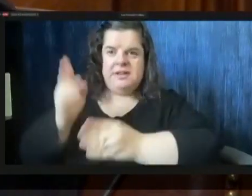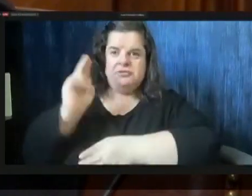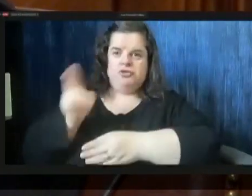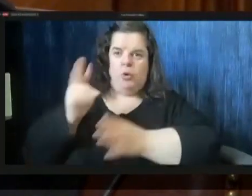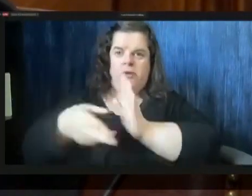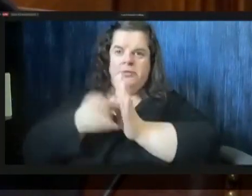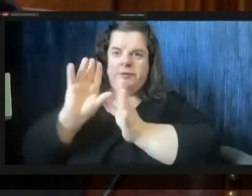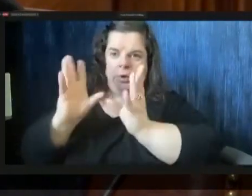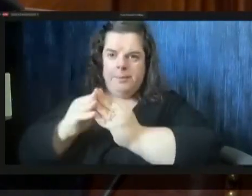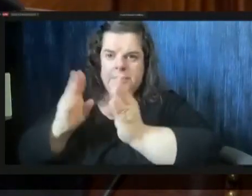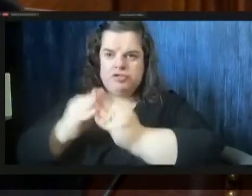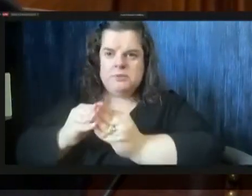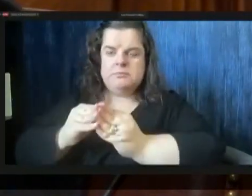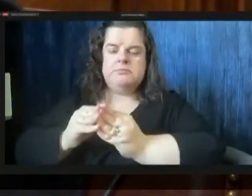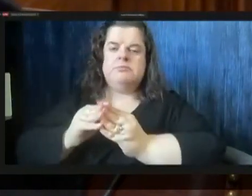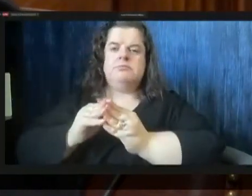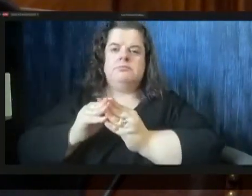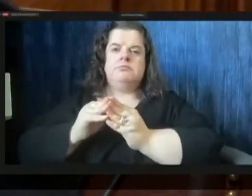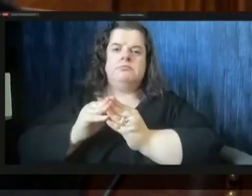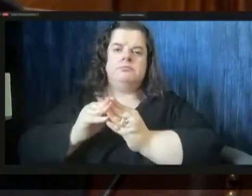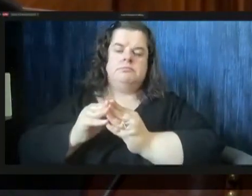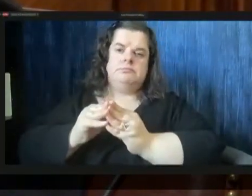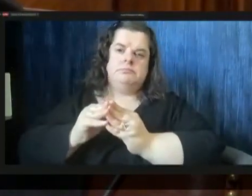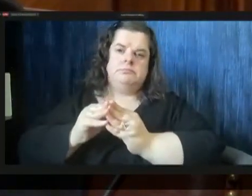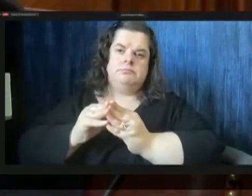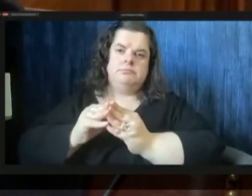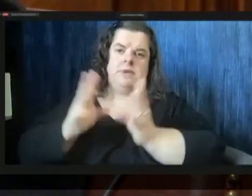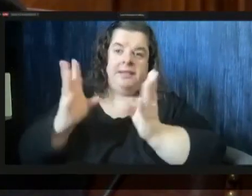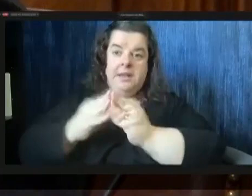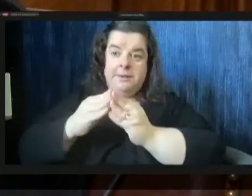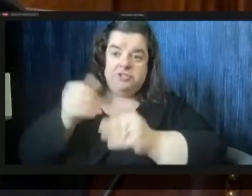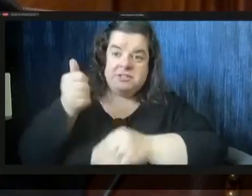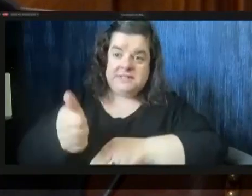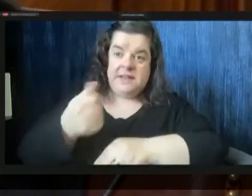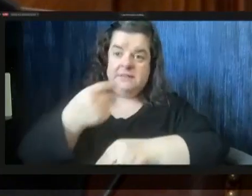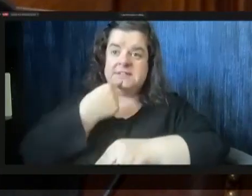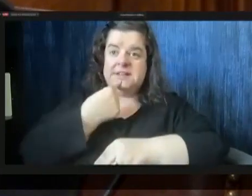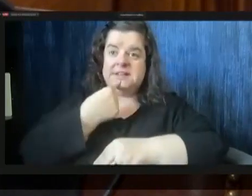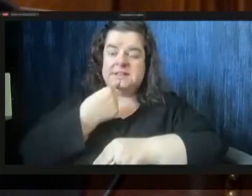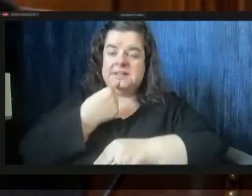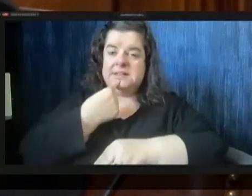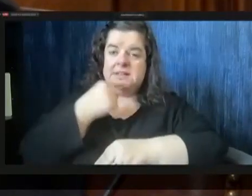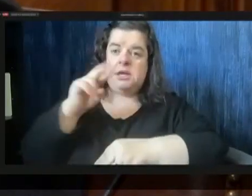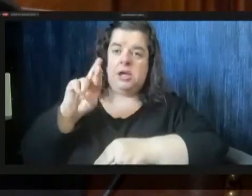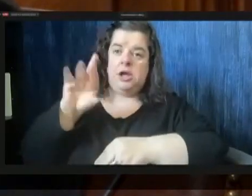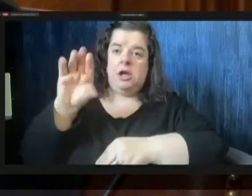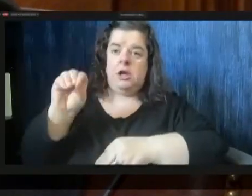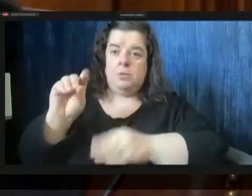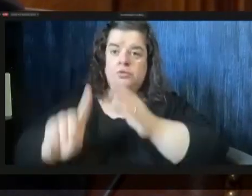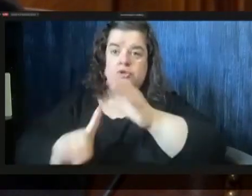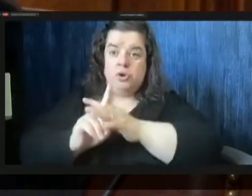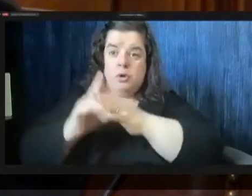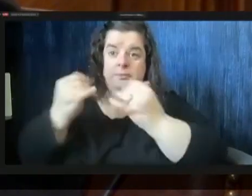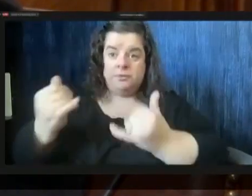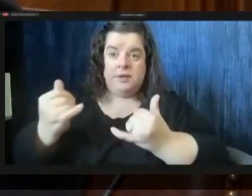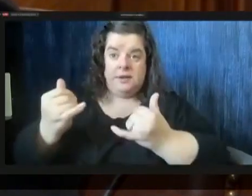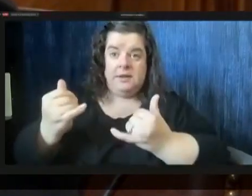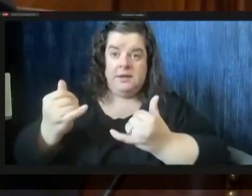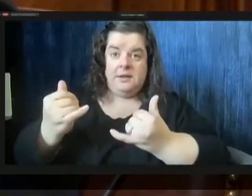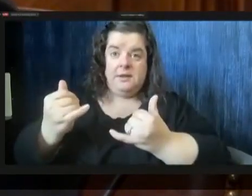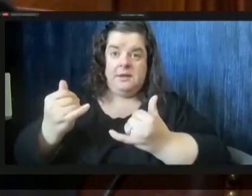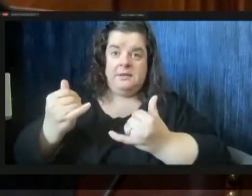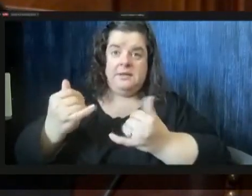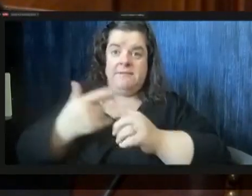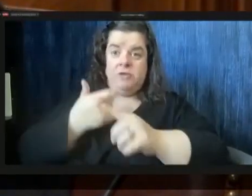Commission, and the commission is saying, the RCO showed up today, and according to the